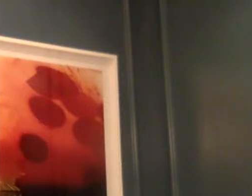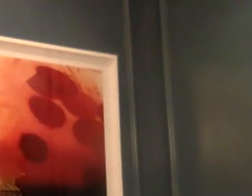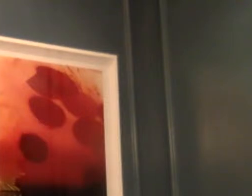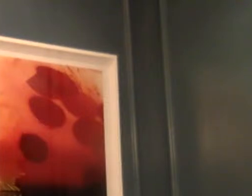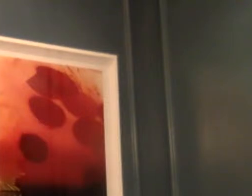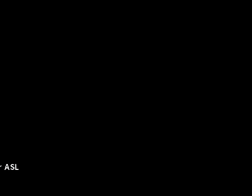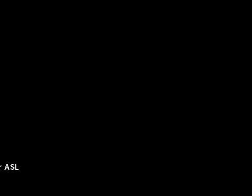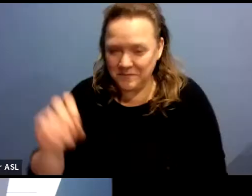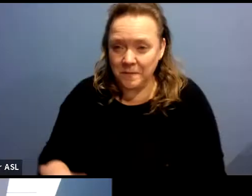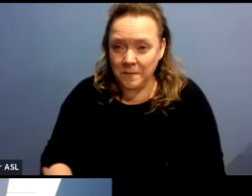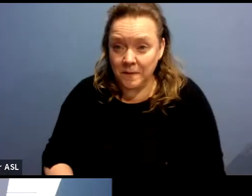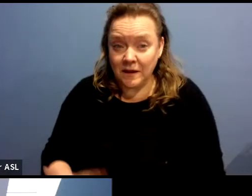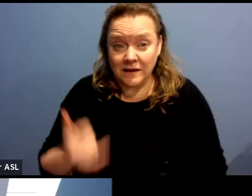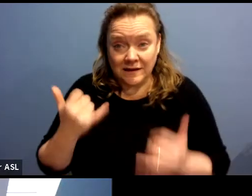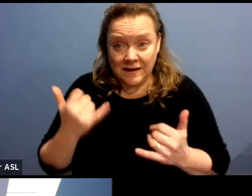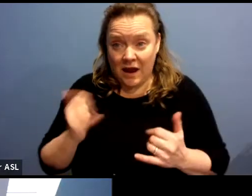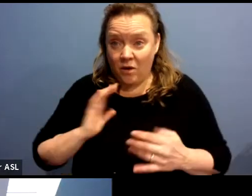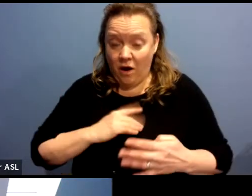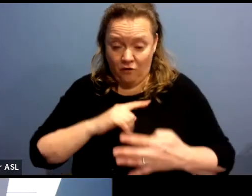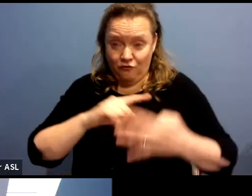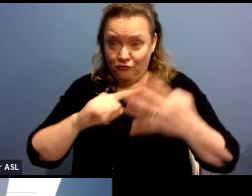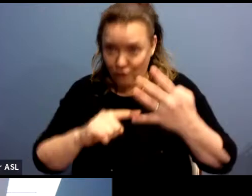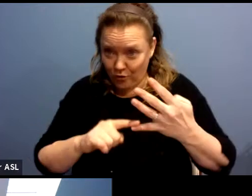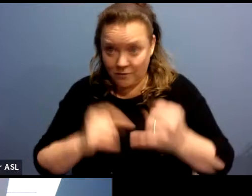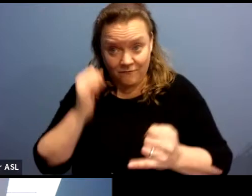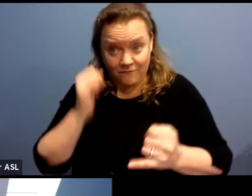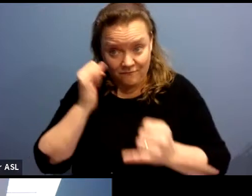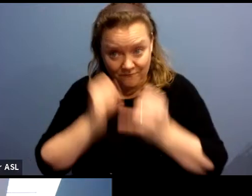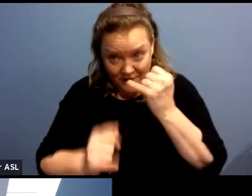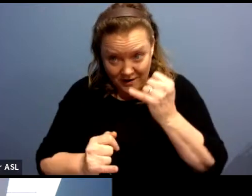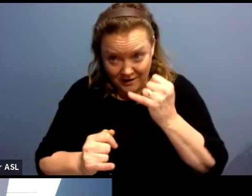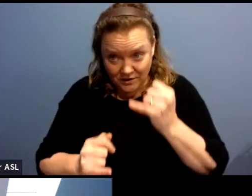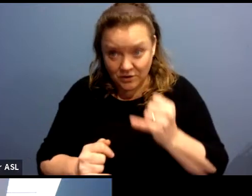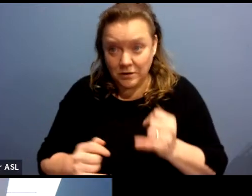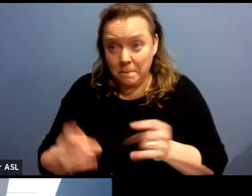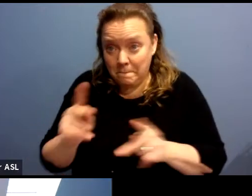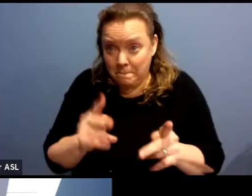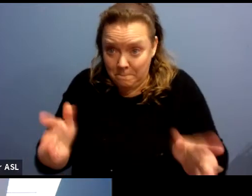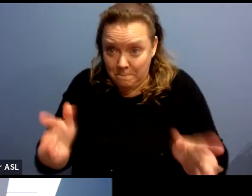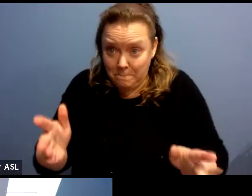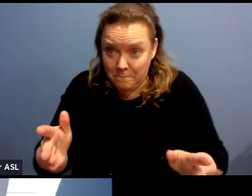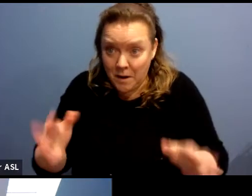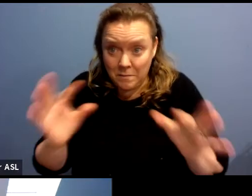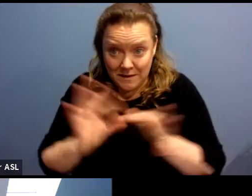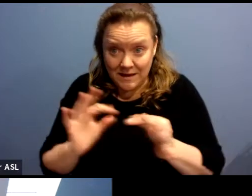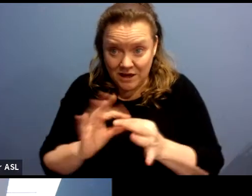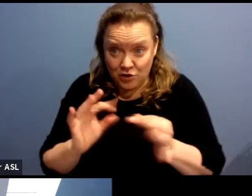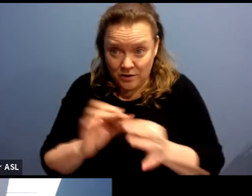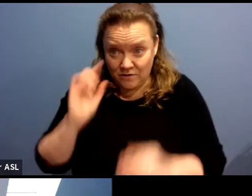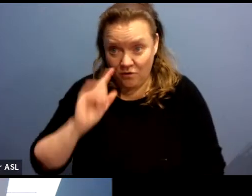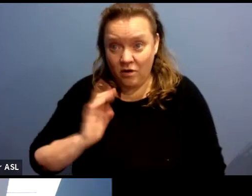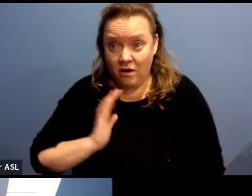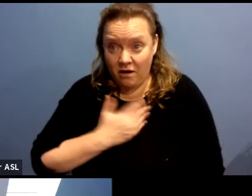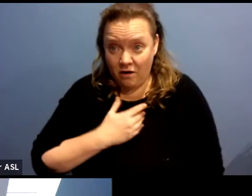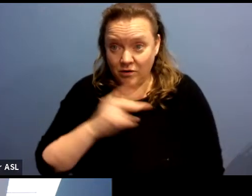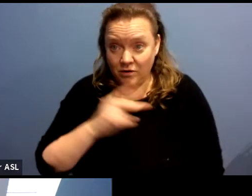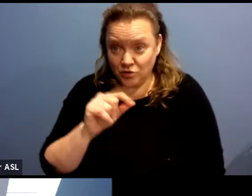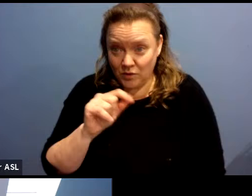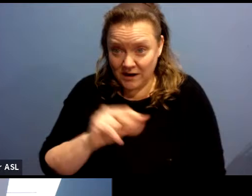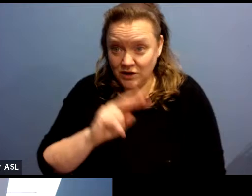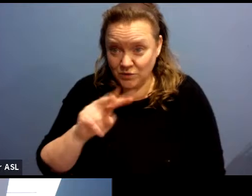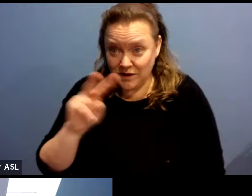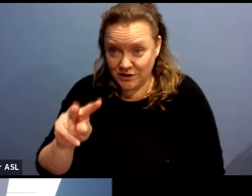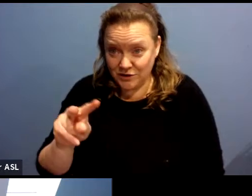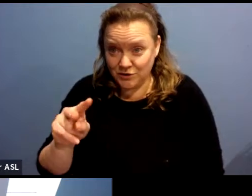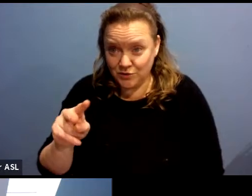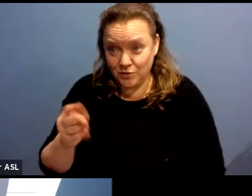final virtual public hearing on Metro's proposed fiscal year 2022 budget. This hearing is convened